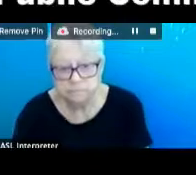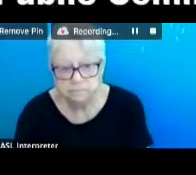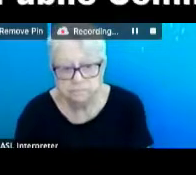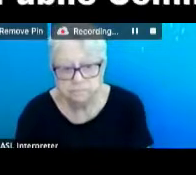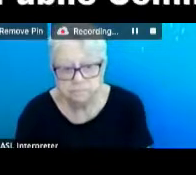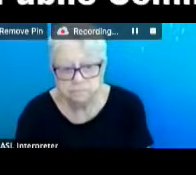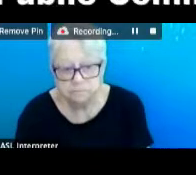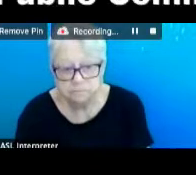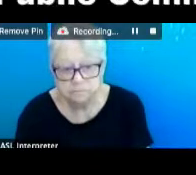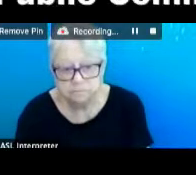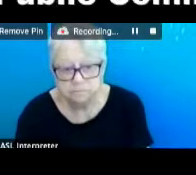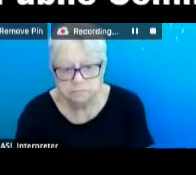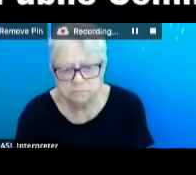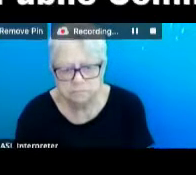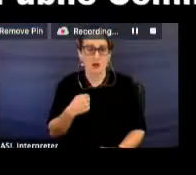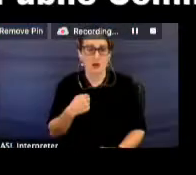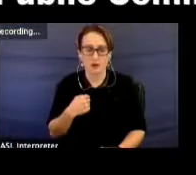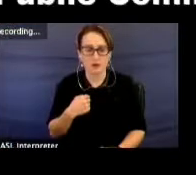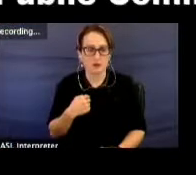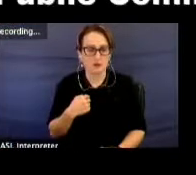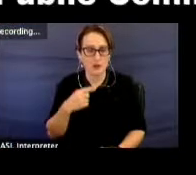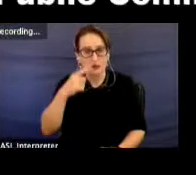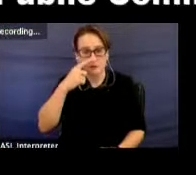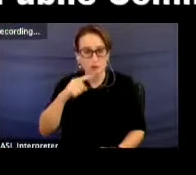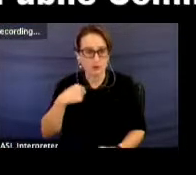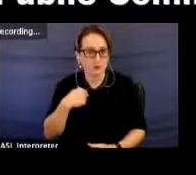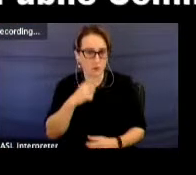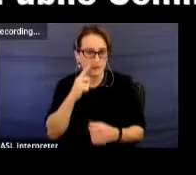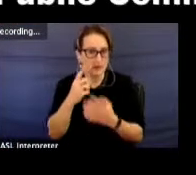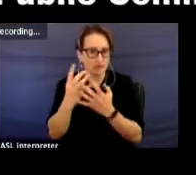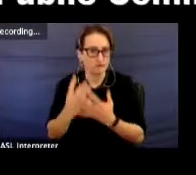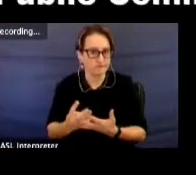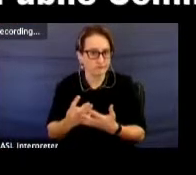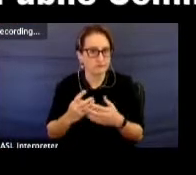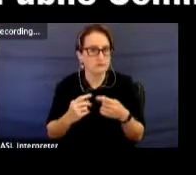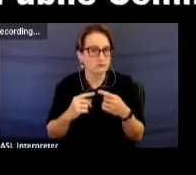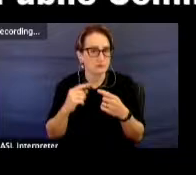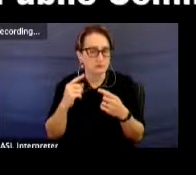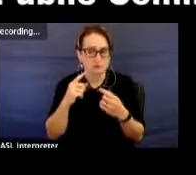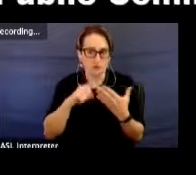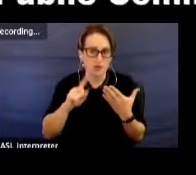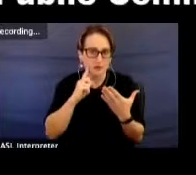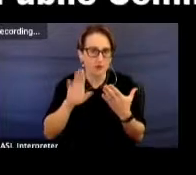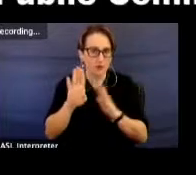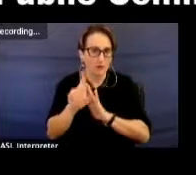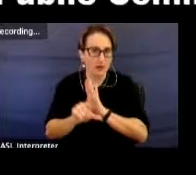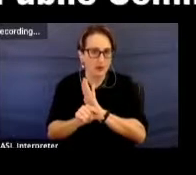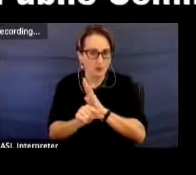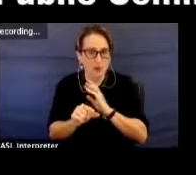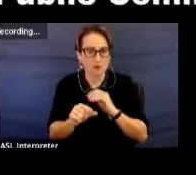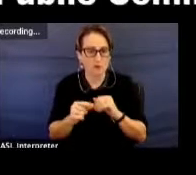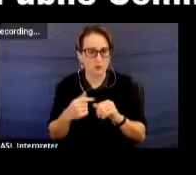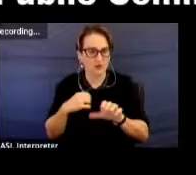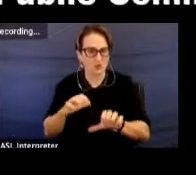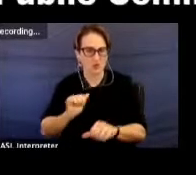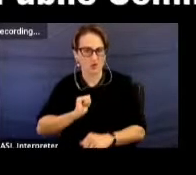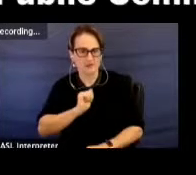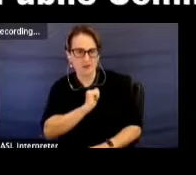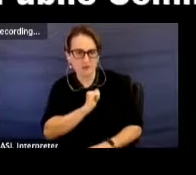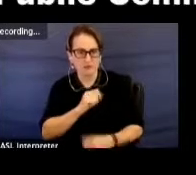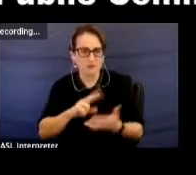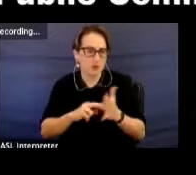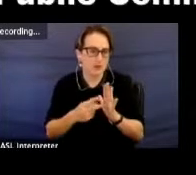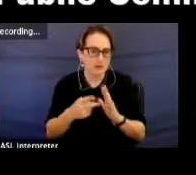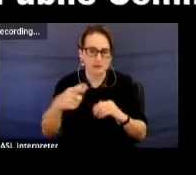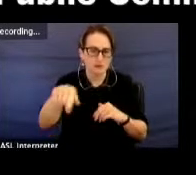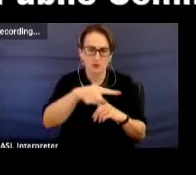I'm happy to make sure that we get that done in-house, so that's not something that you all have